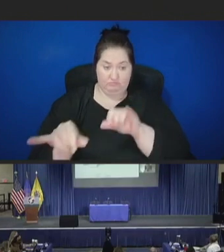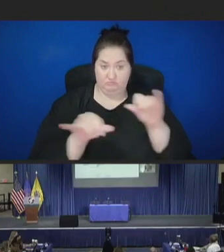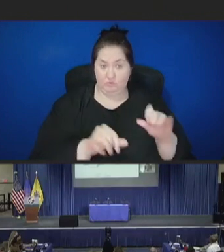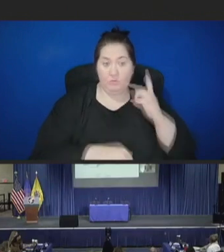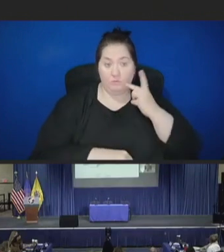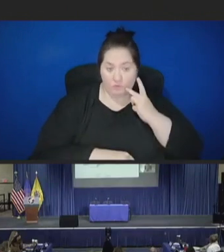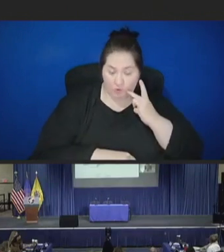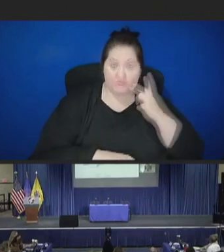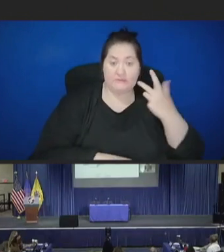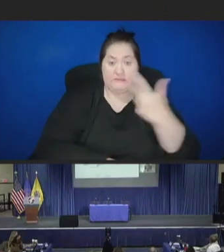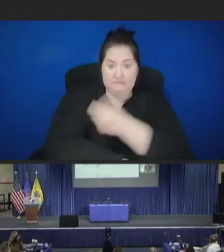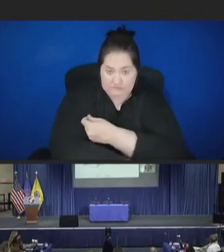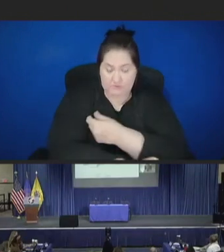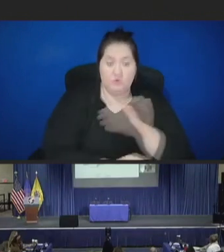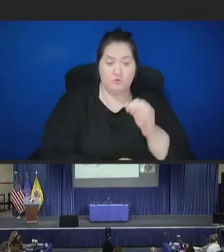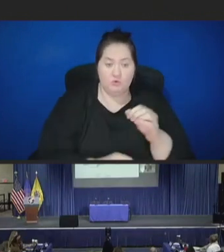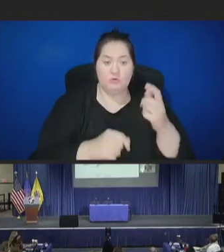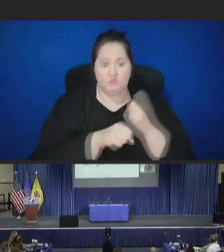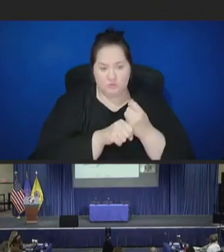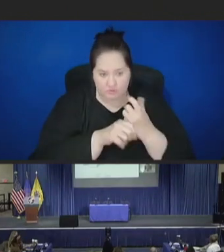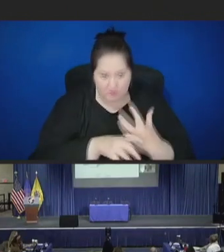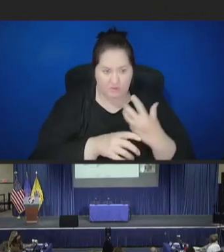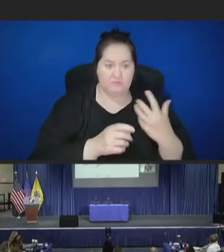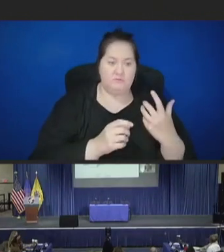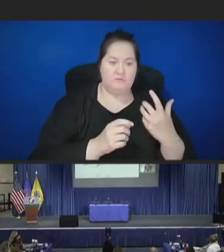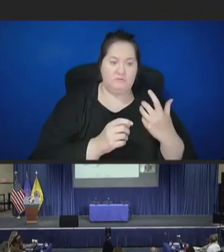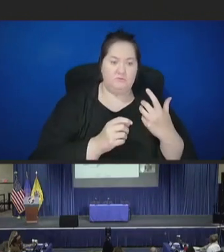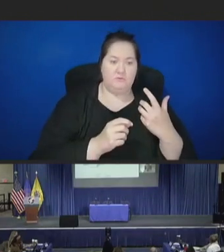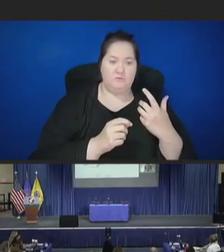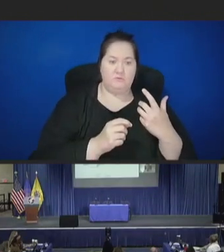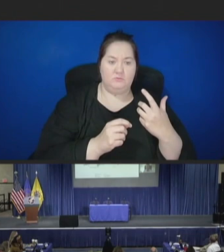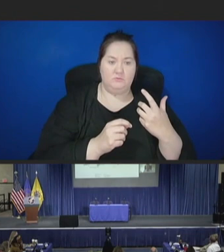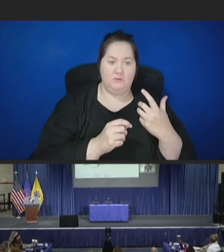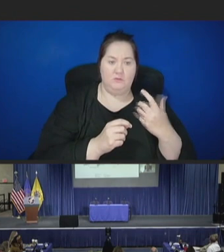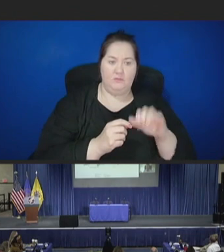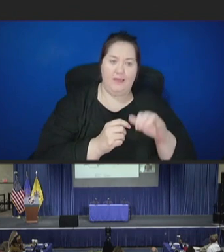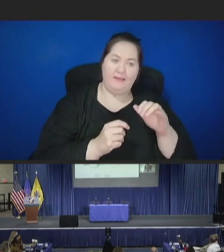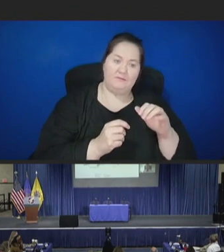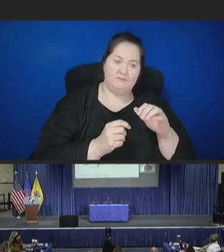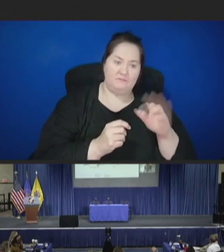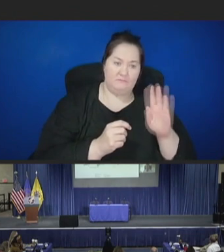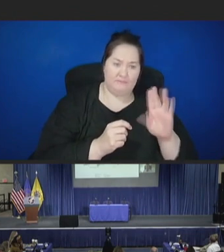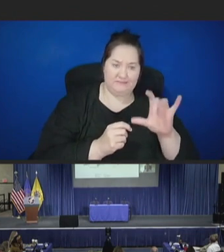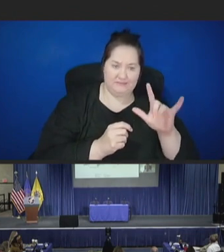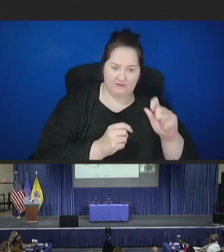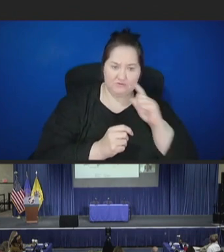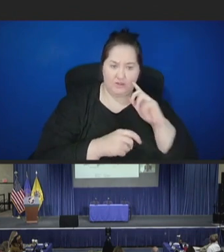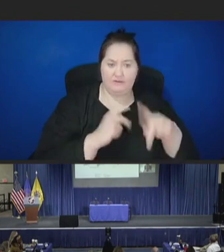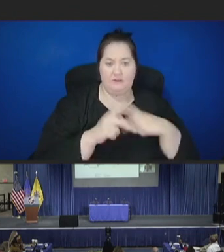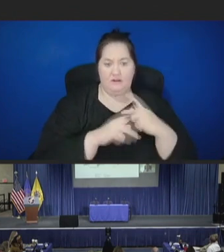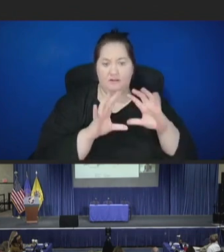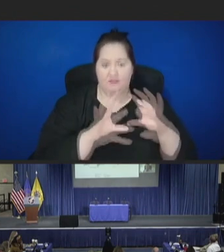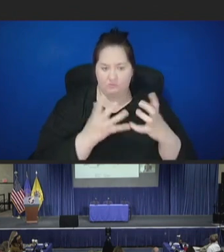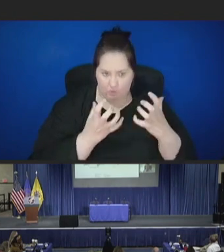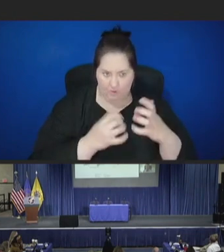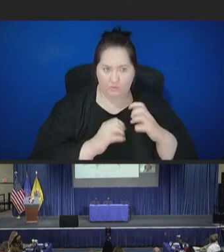immunization in triggering 10E8 class B cells in this mouse model. So